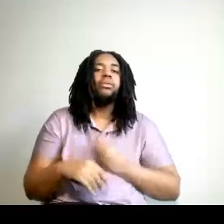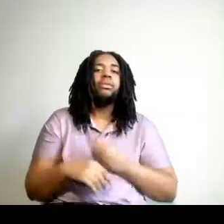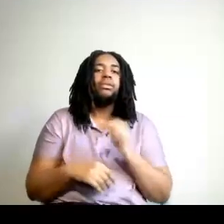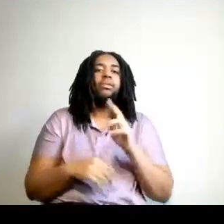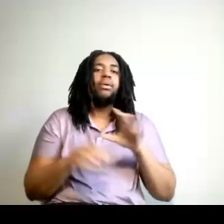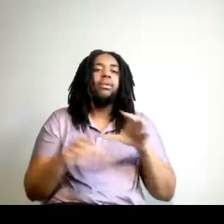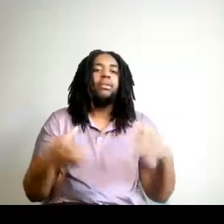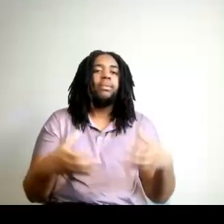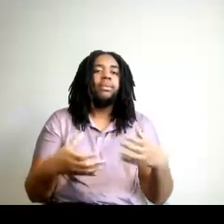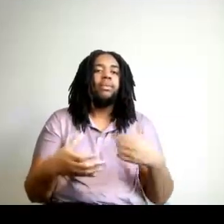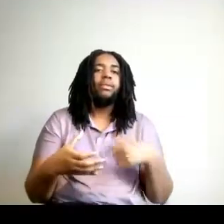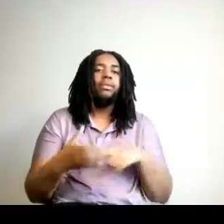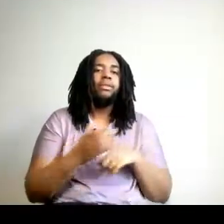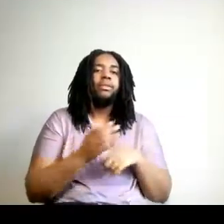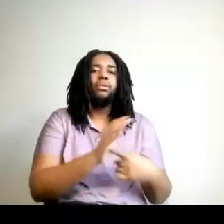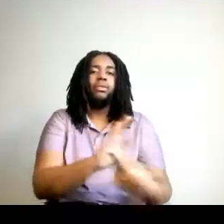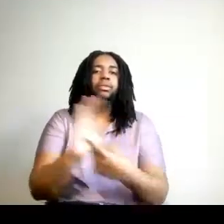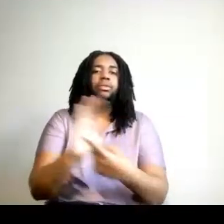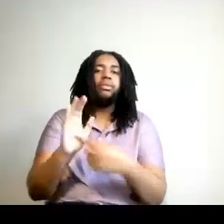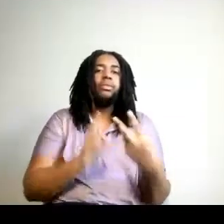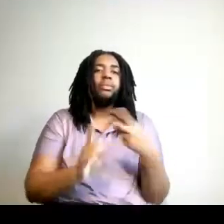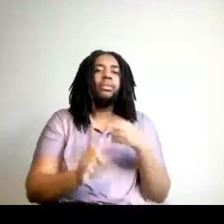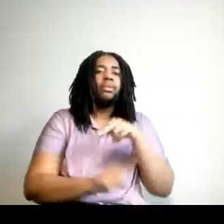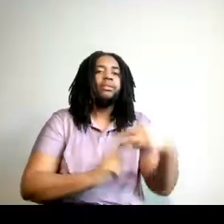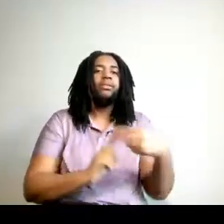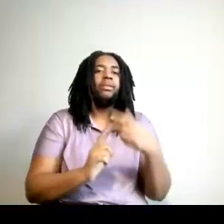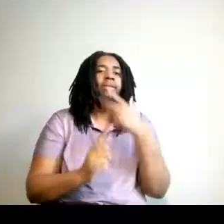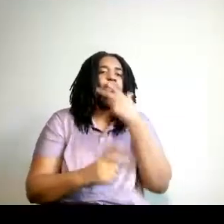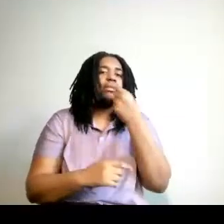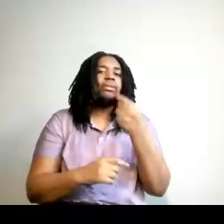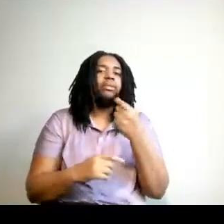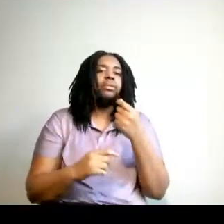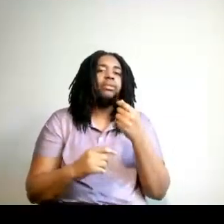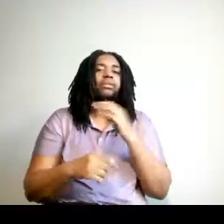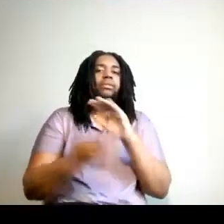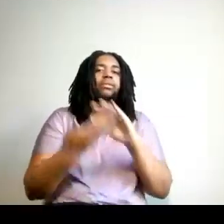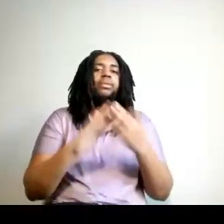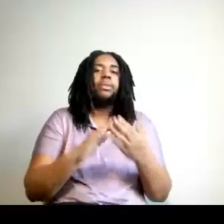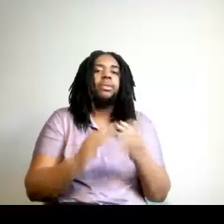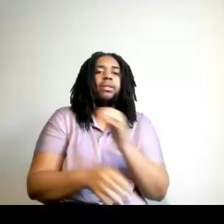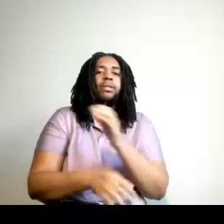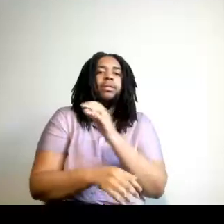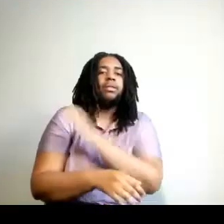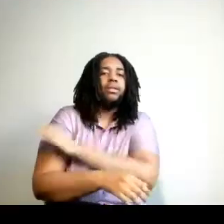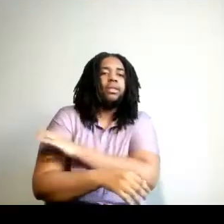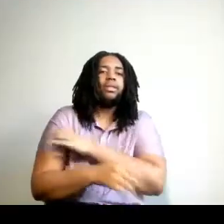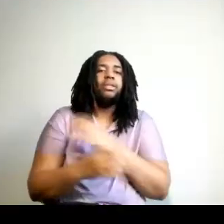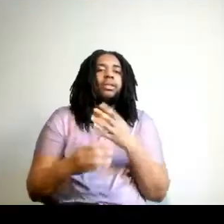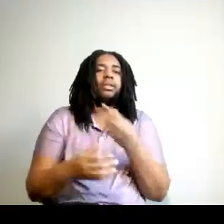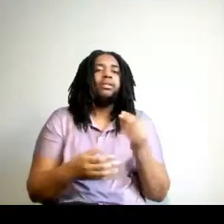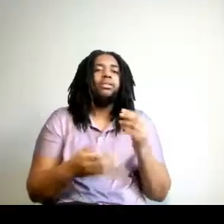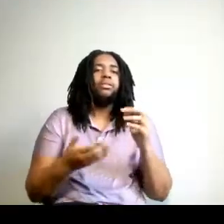the perspectives and interest of the community, clinicians, and researchers.